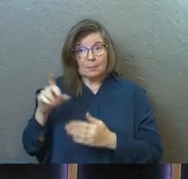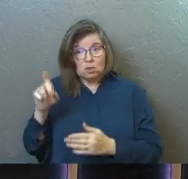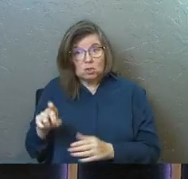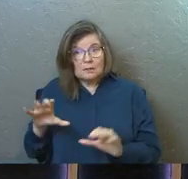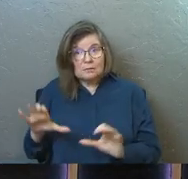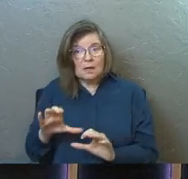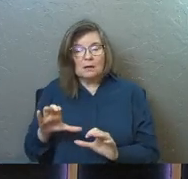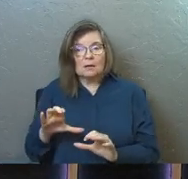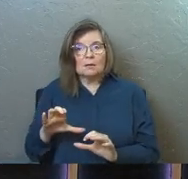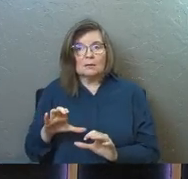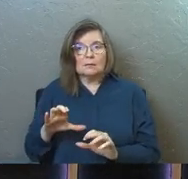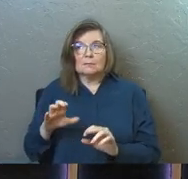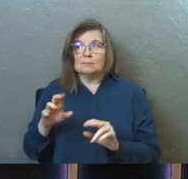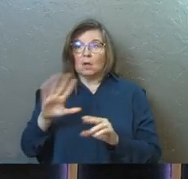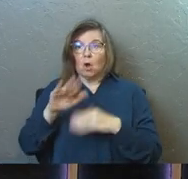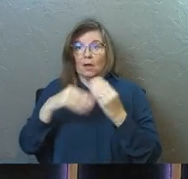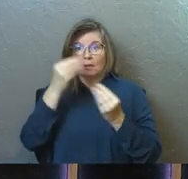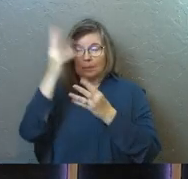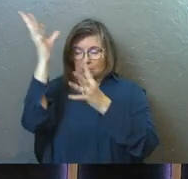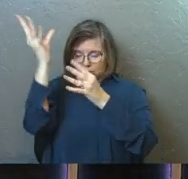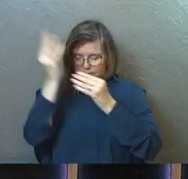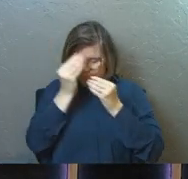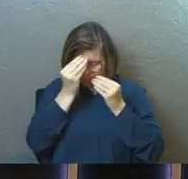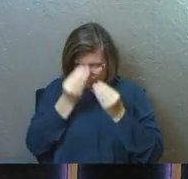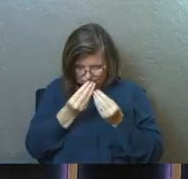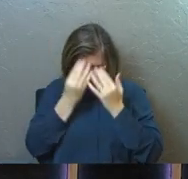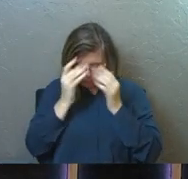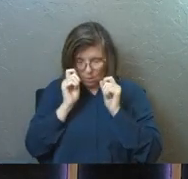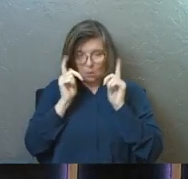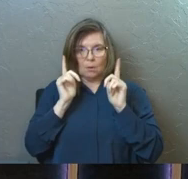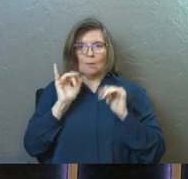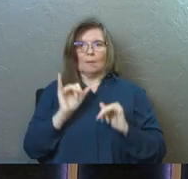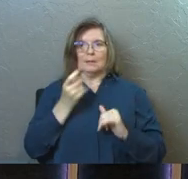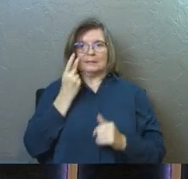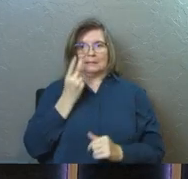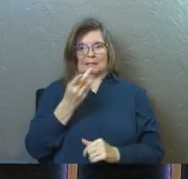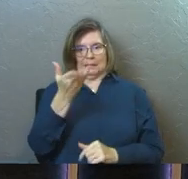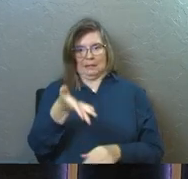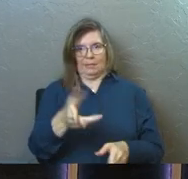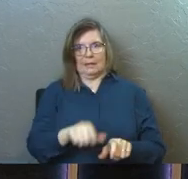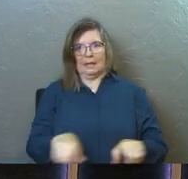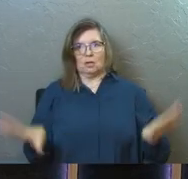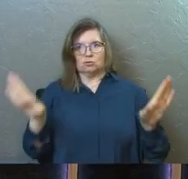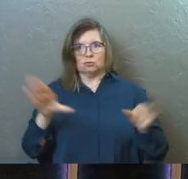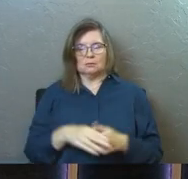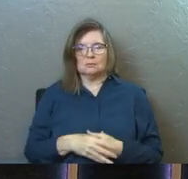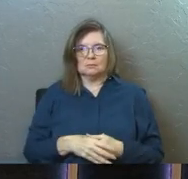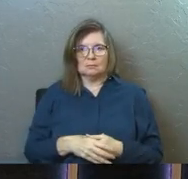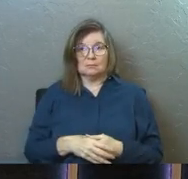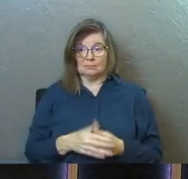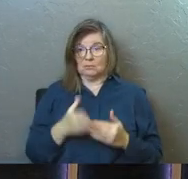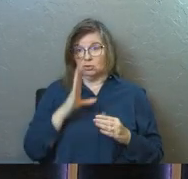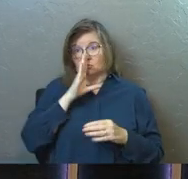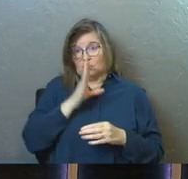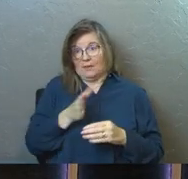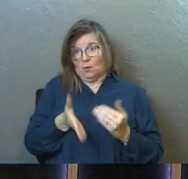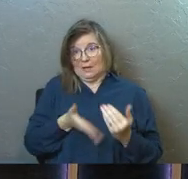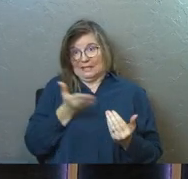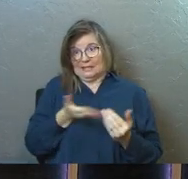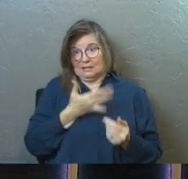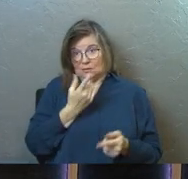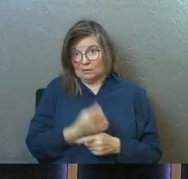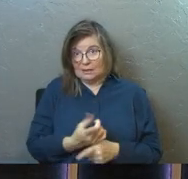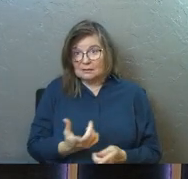probably should have done is just download the information directly to the prophet. Let him see the angel. Much more